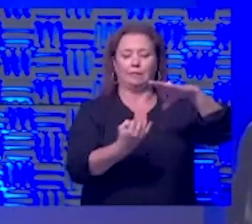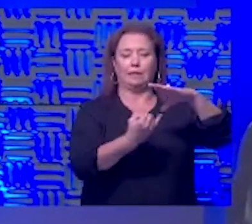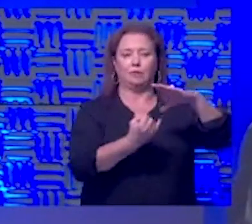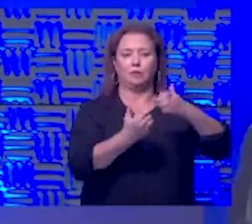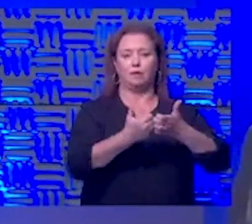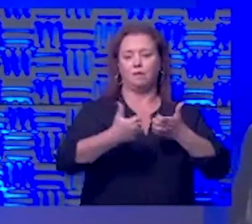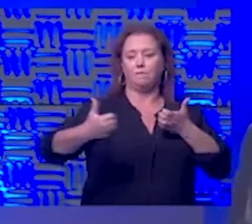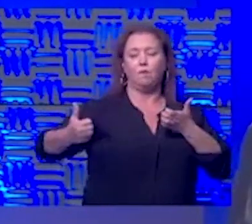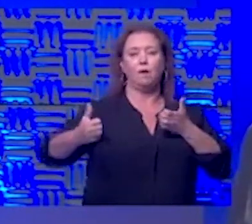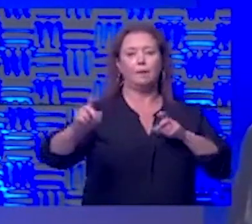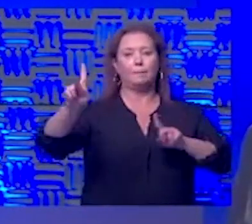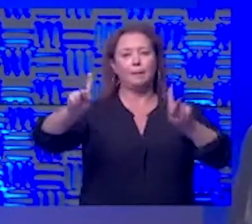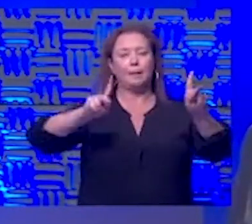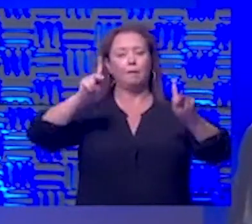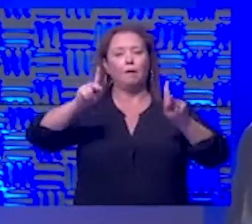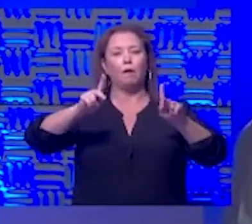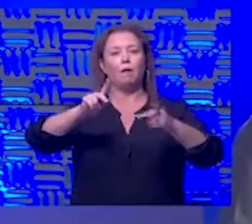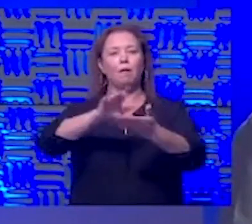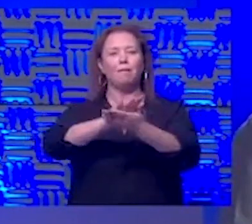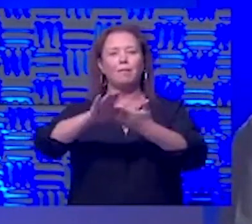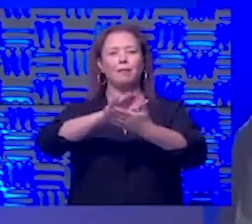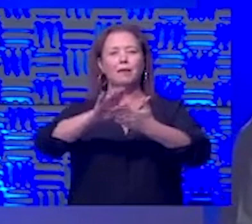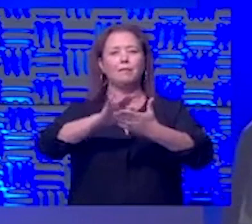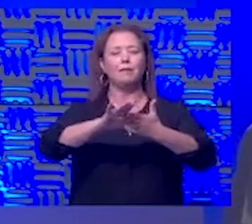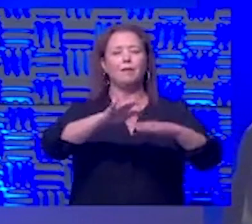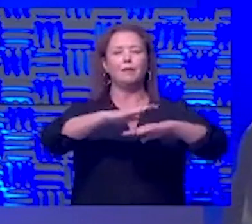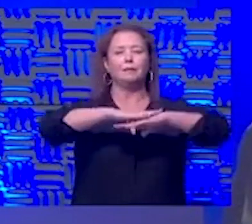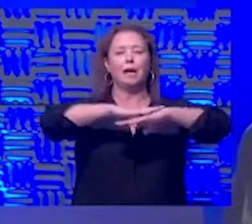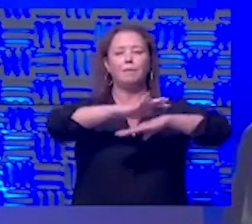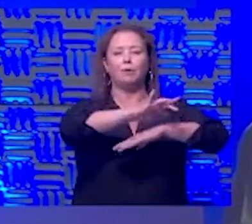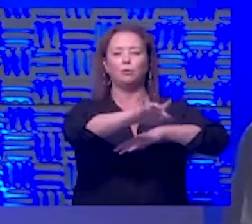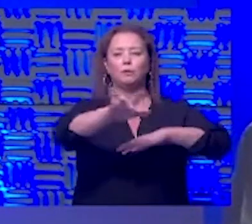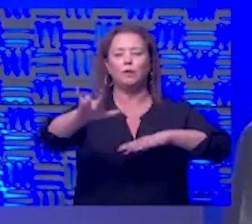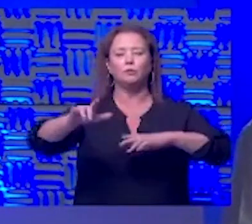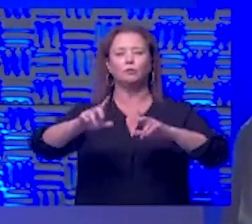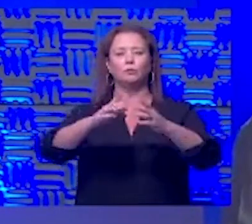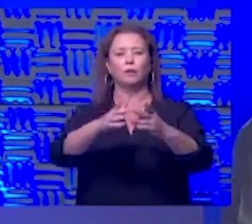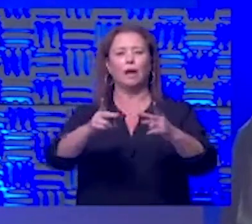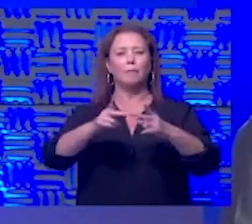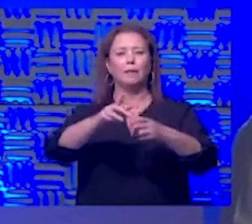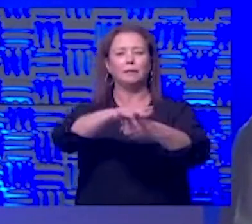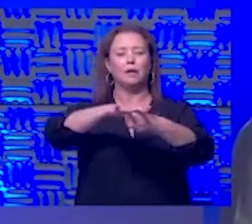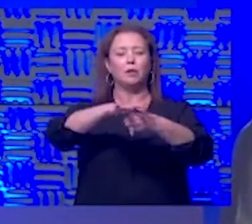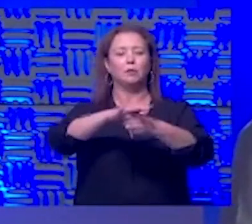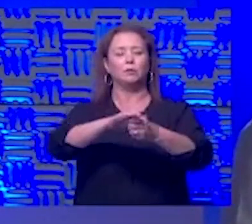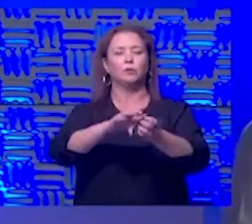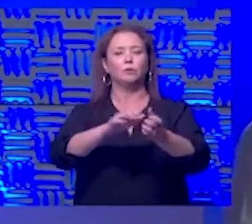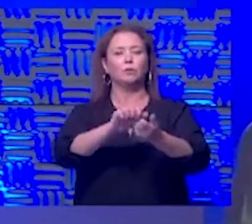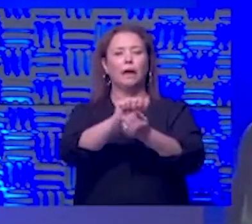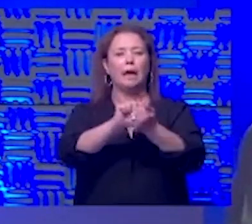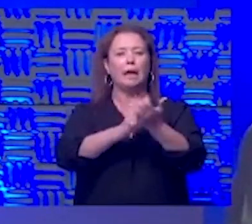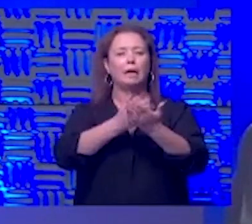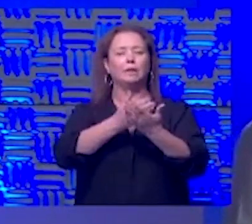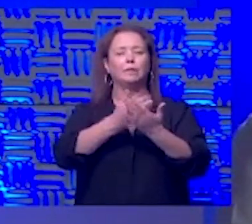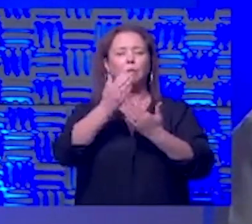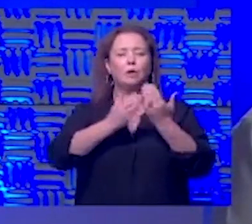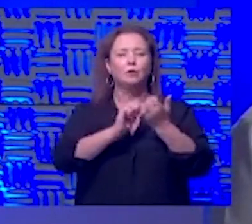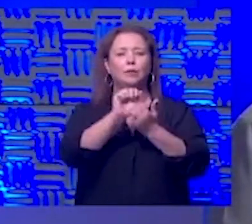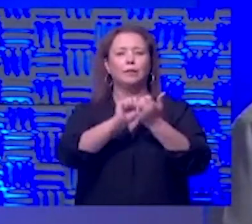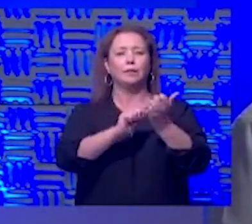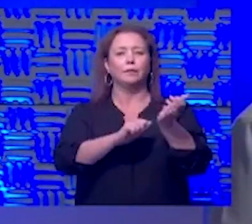continuing to clean off high-touch surfaces, using hand hygiene, soap and water, alcohol gel